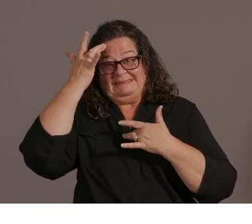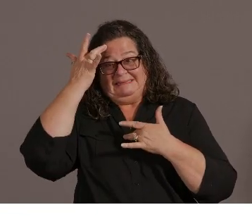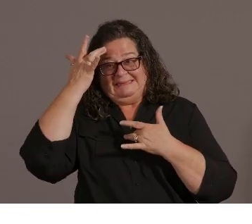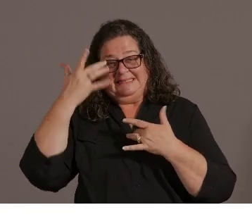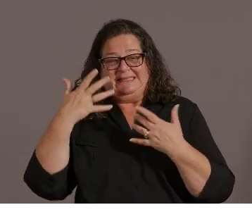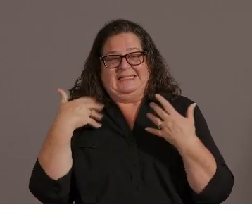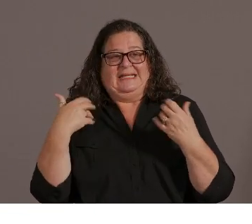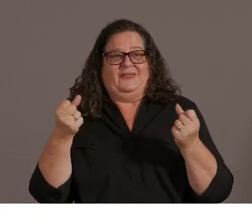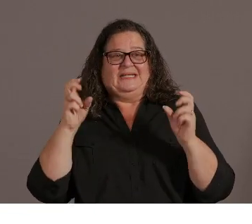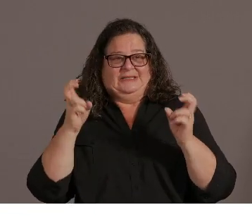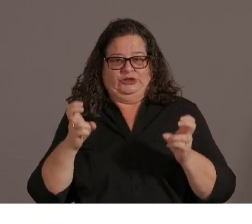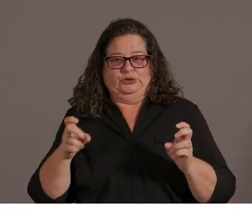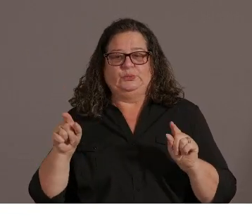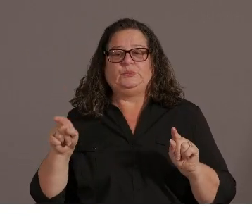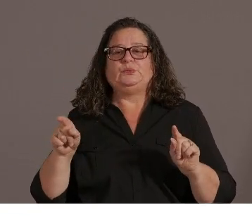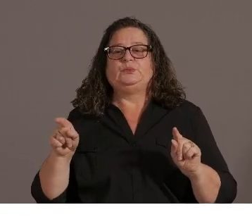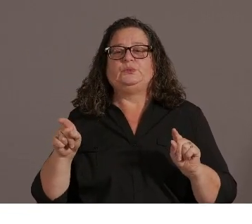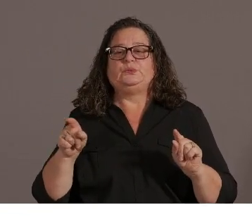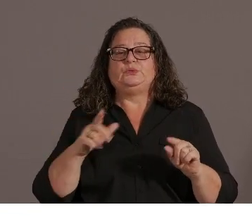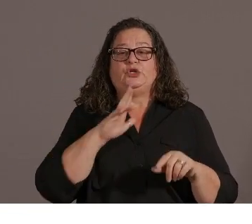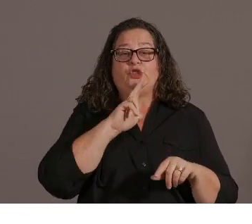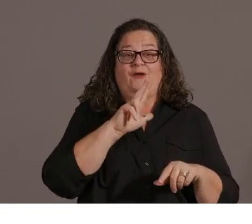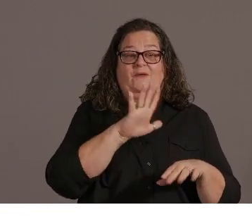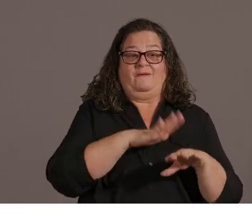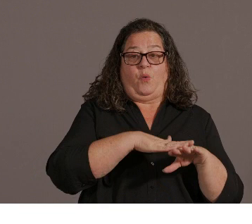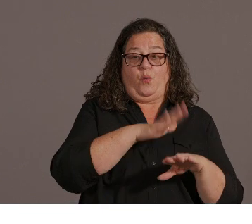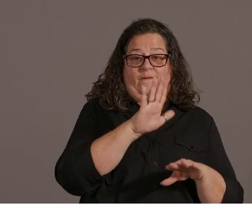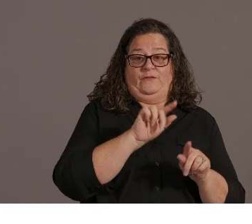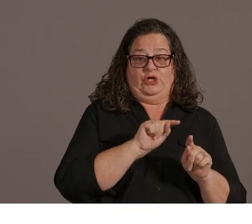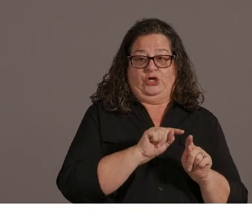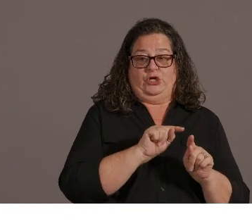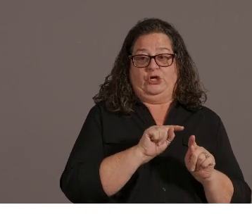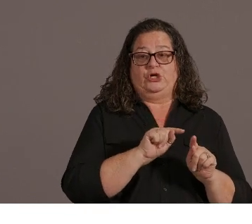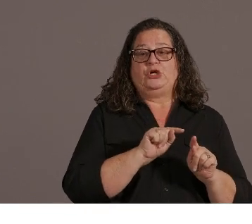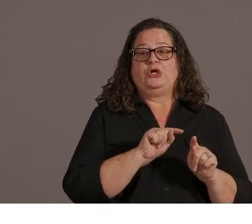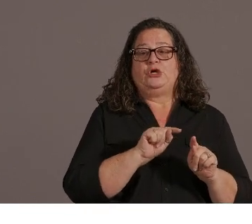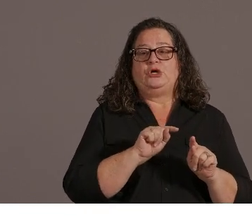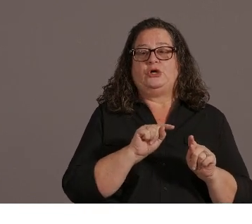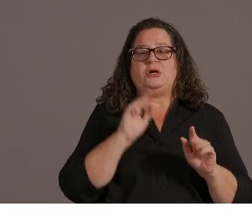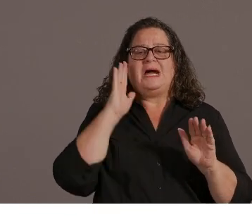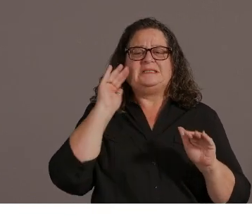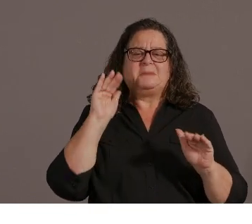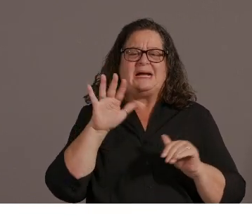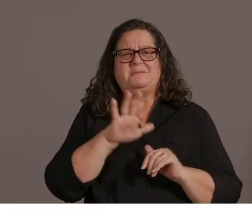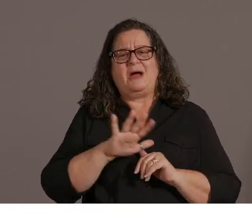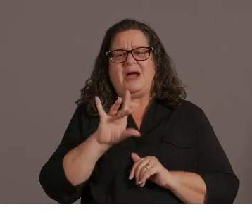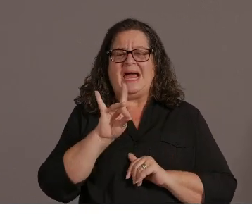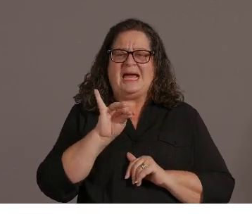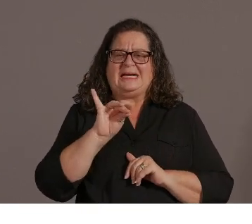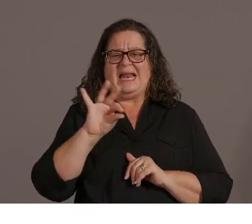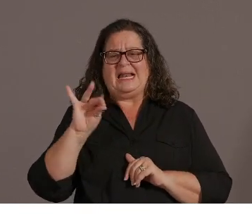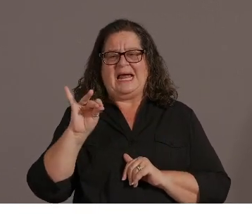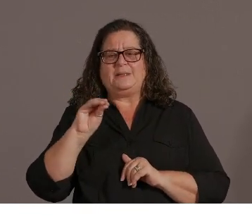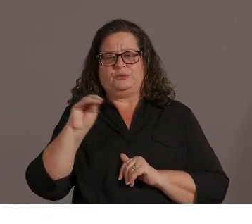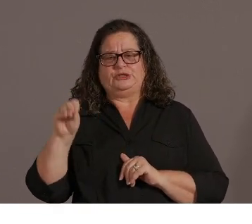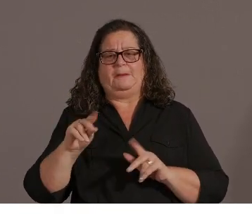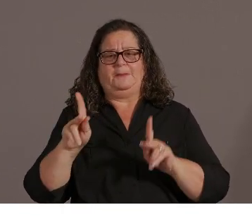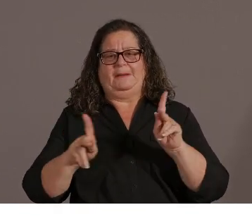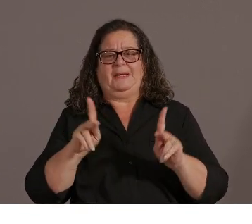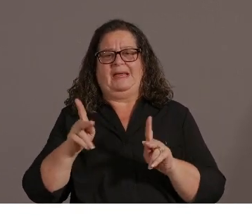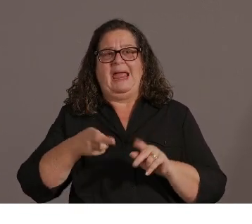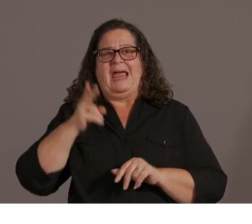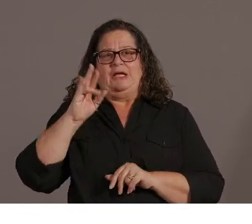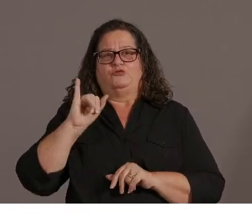again, when we move down to 35 and above, we anticipate that we're about 80 to 90% of all Arizonans with those